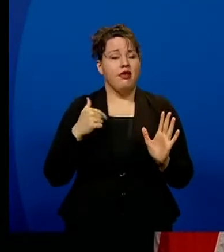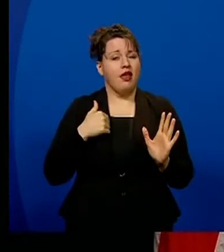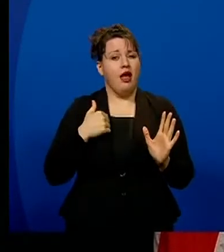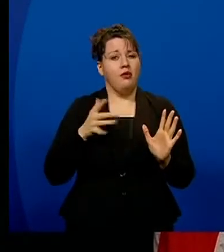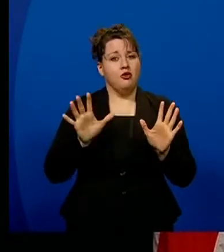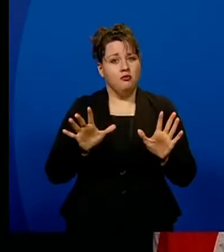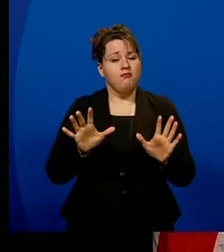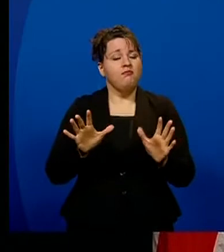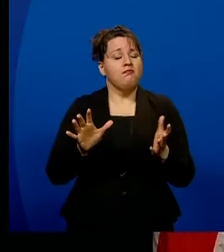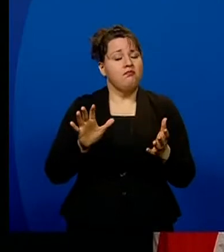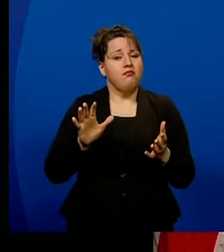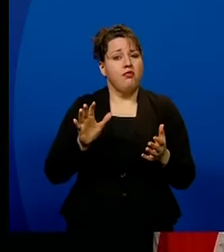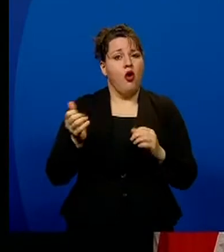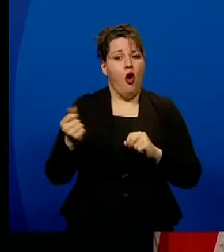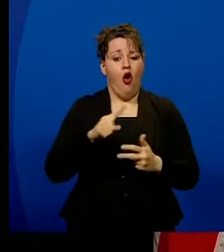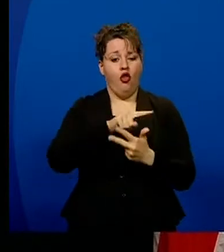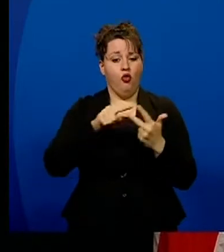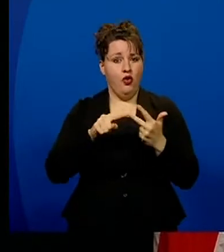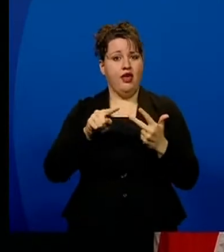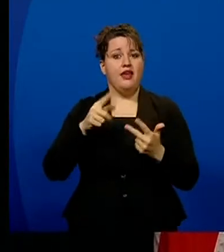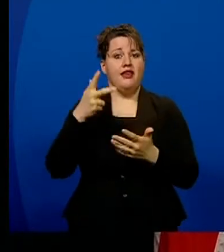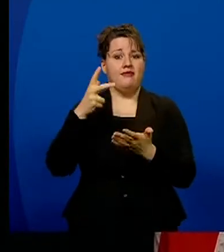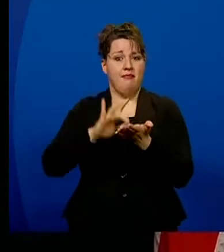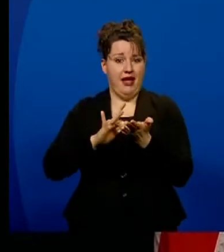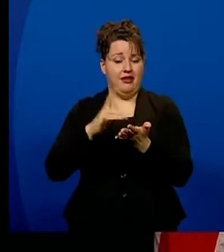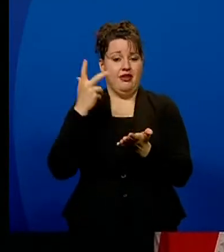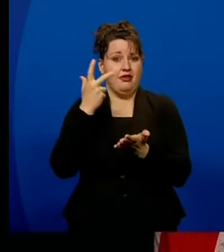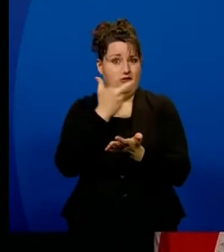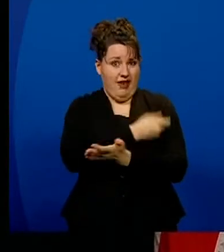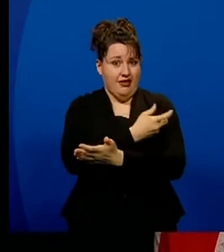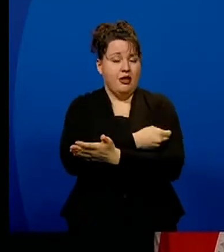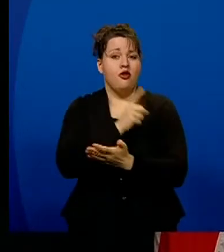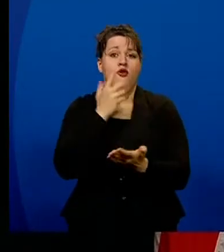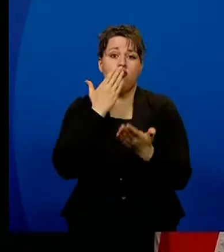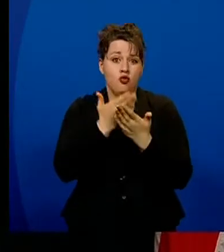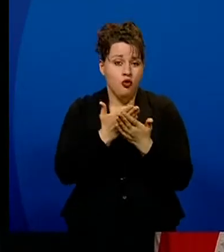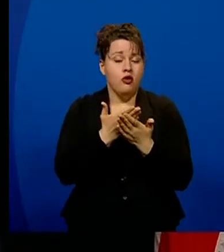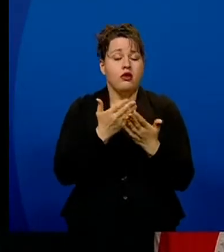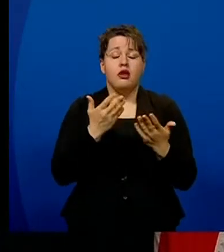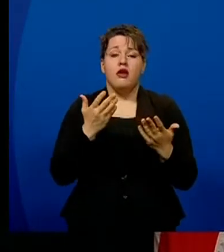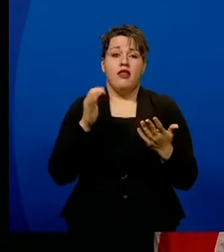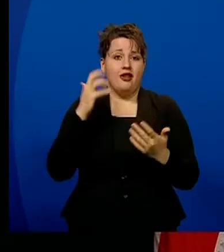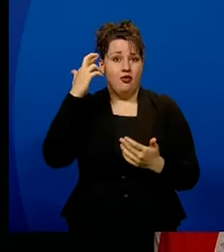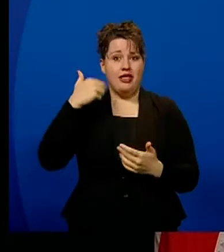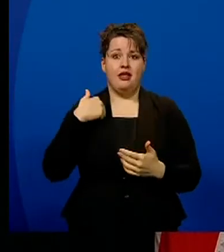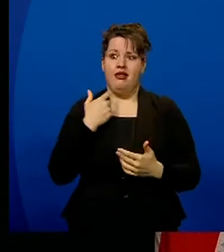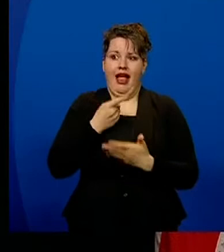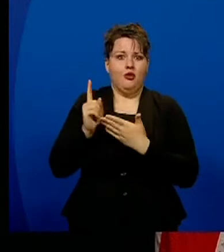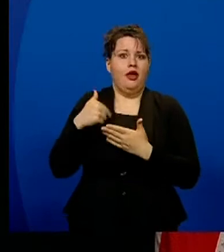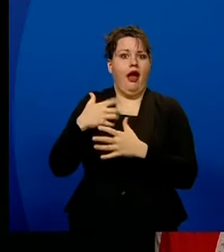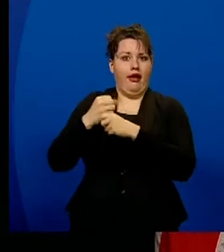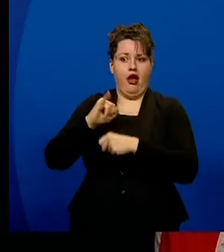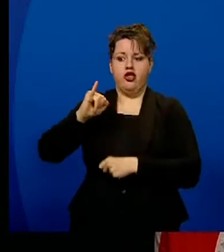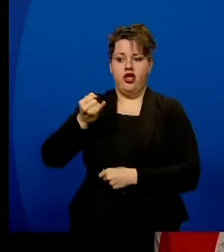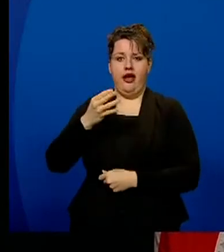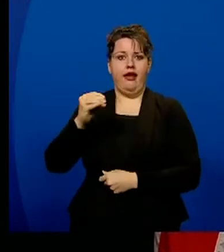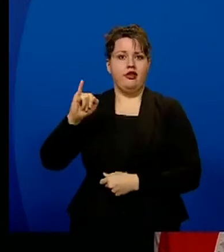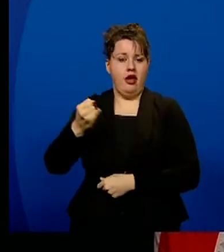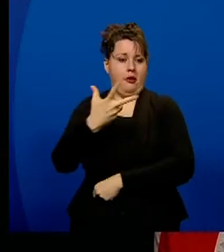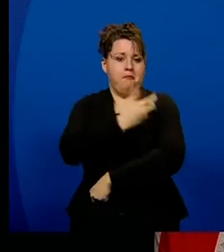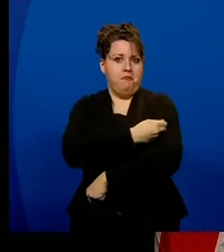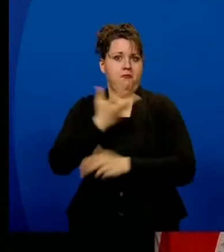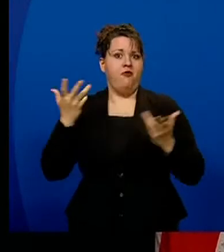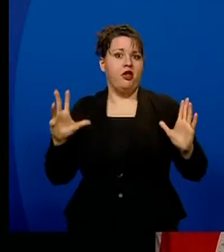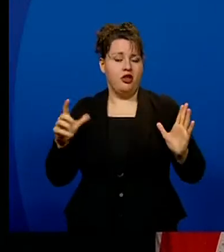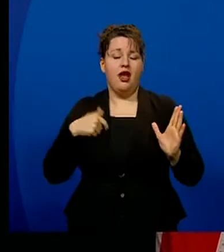assure Iowans that all 3 vaccines were good vaccines. It's one of the reasons that I got the J&J last week, to show that, I think it is important